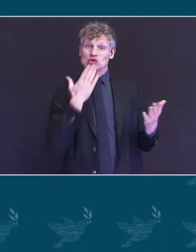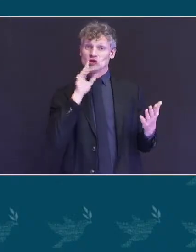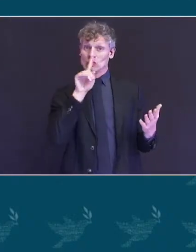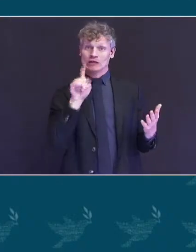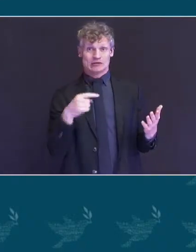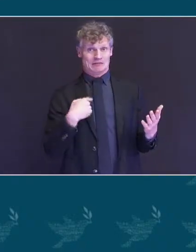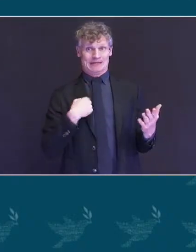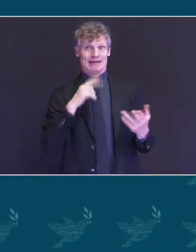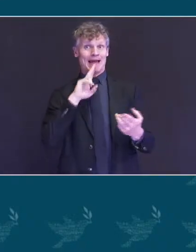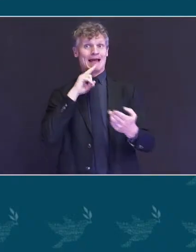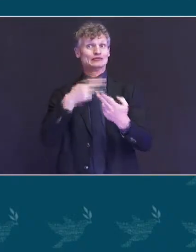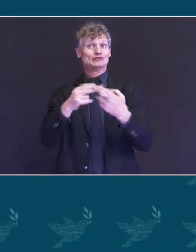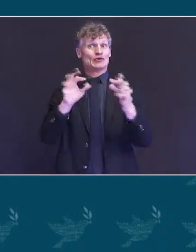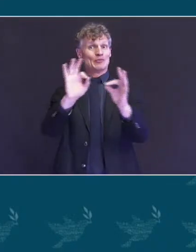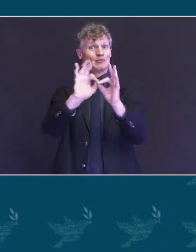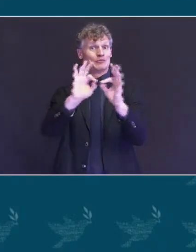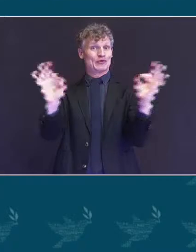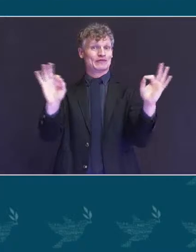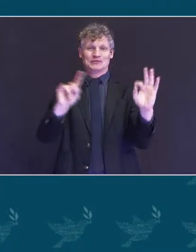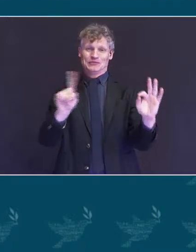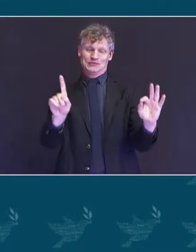answers.